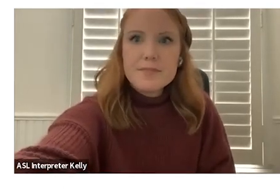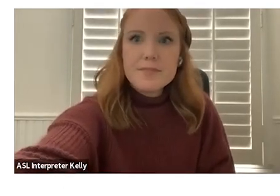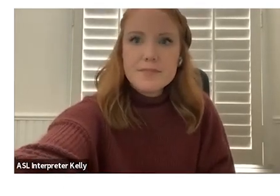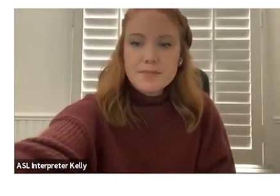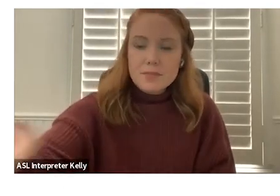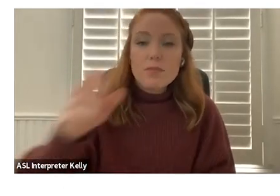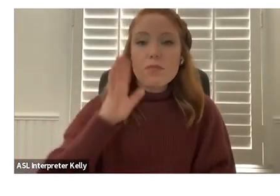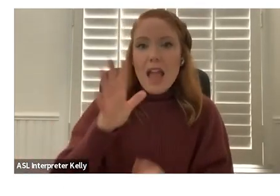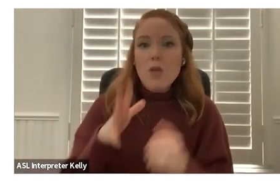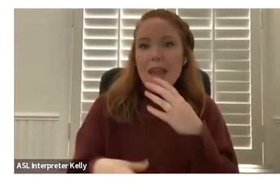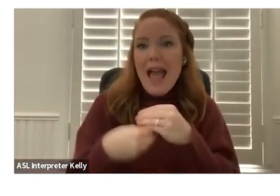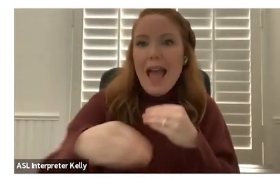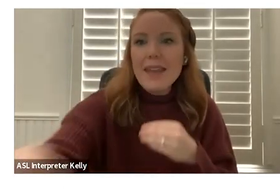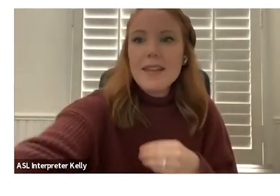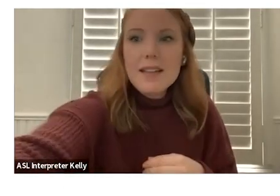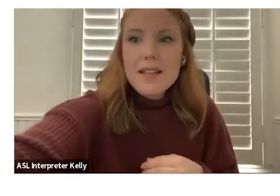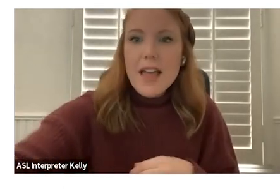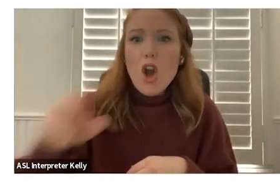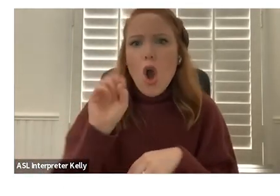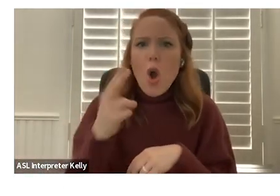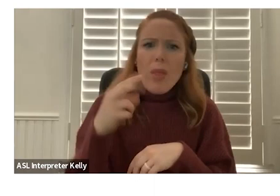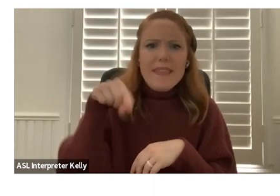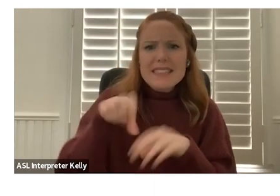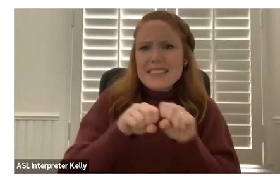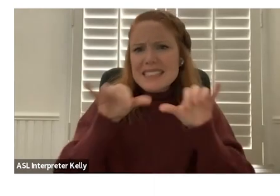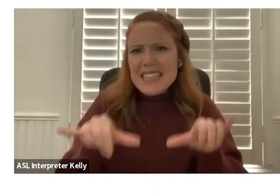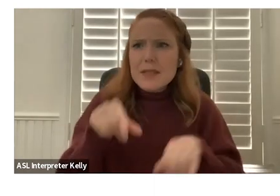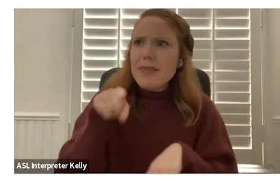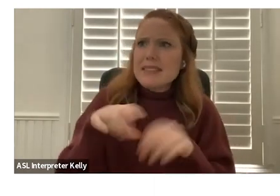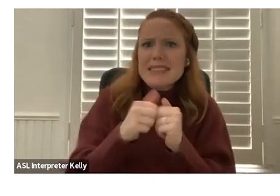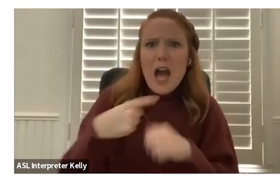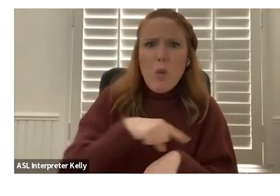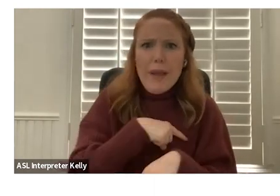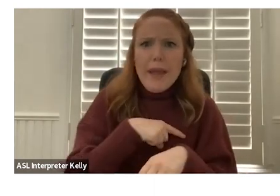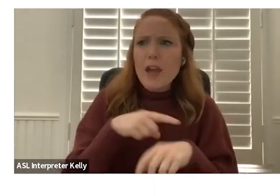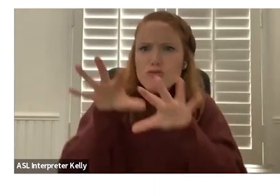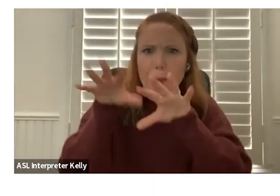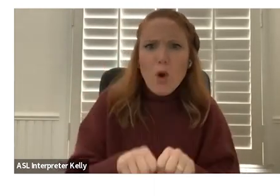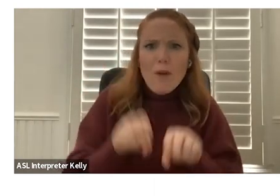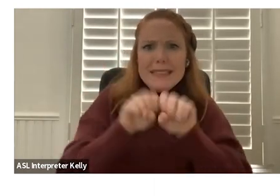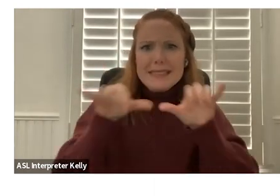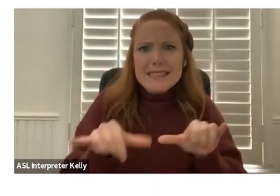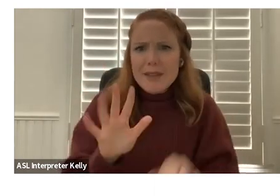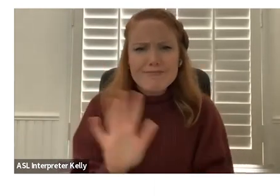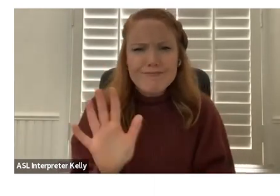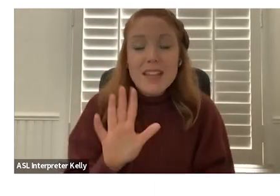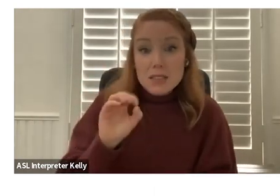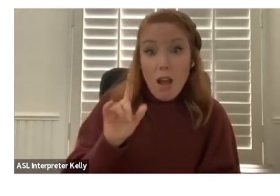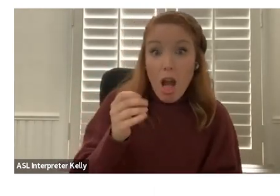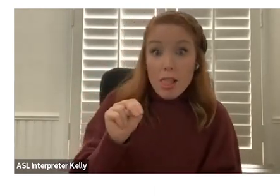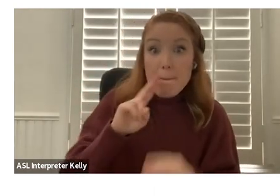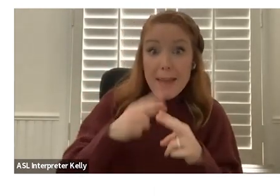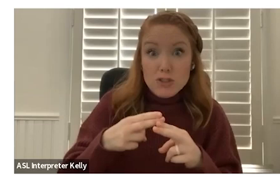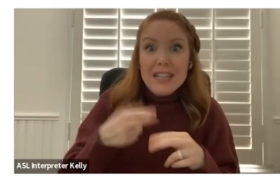the ecosystem, or the systems that are designed currently, and how they could be understood in looking at, for example,